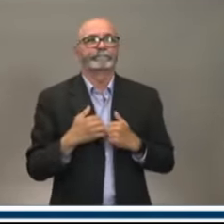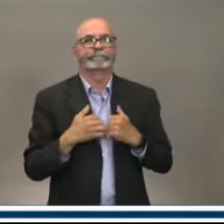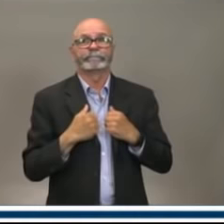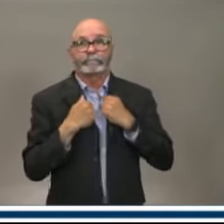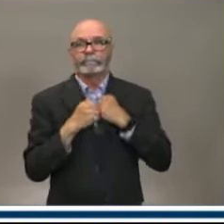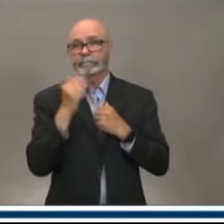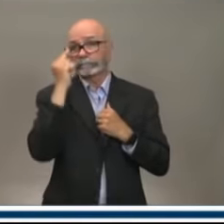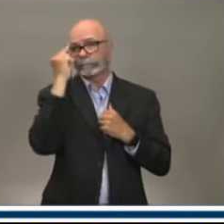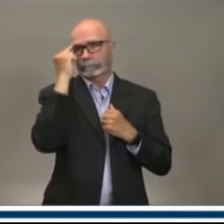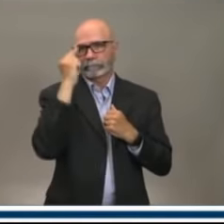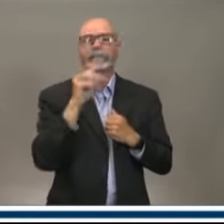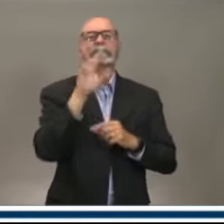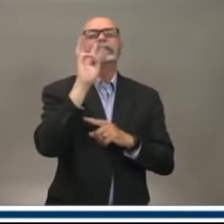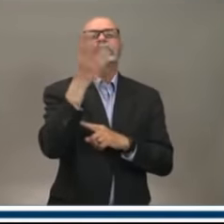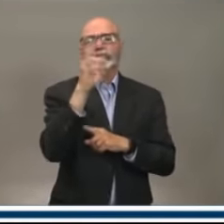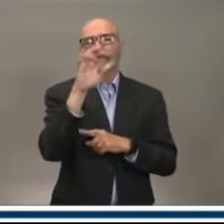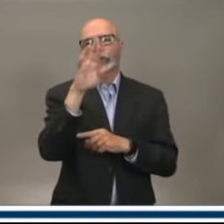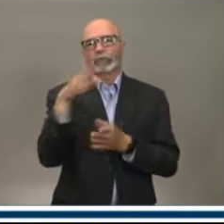News.